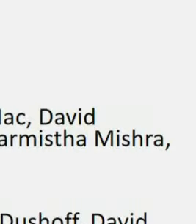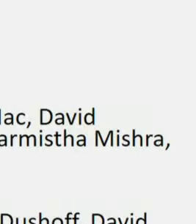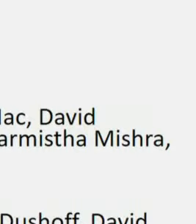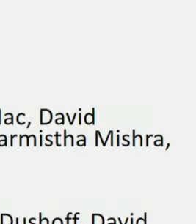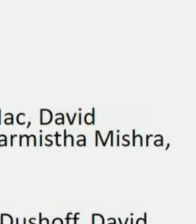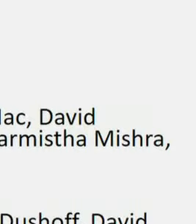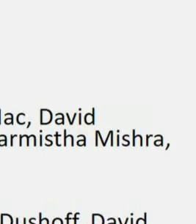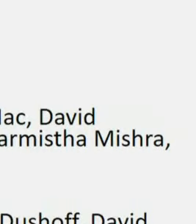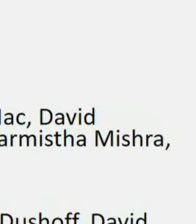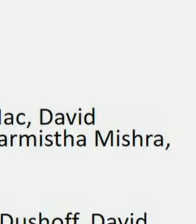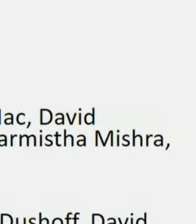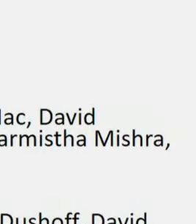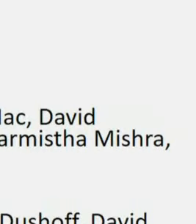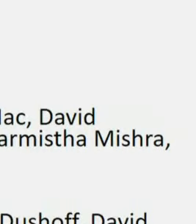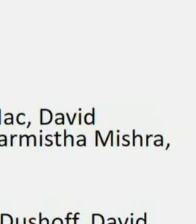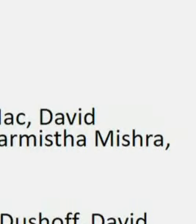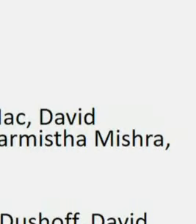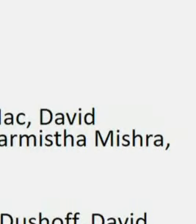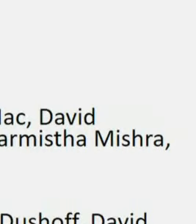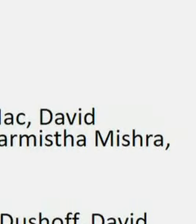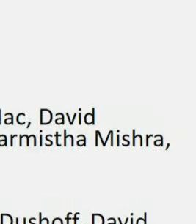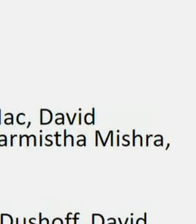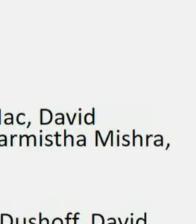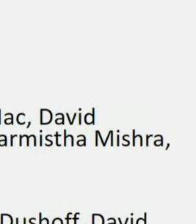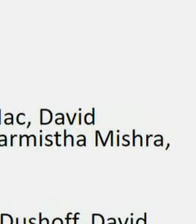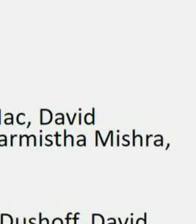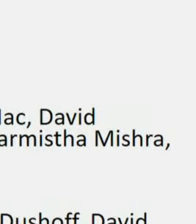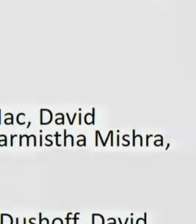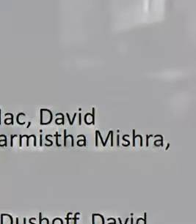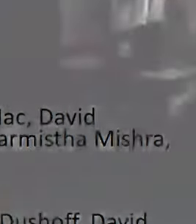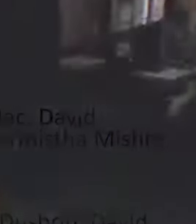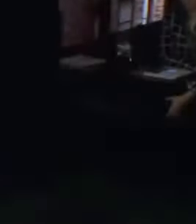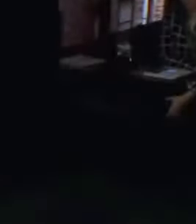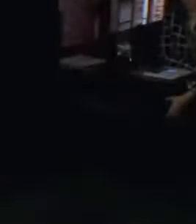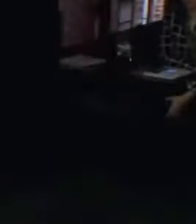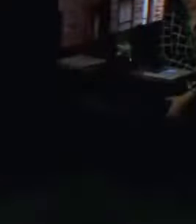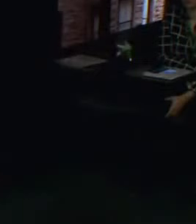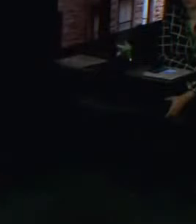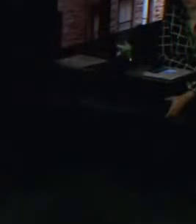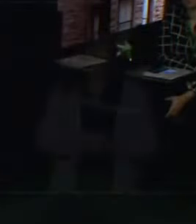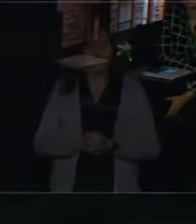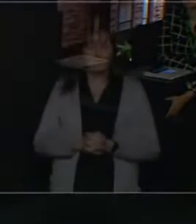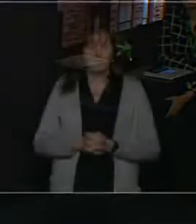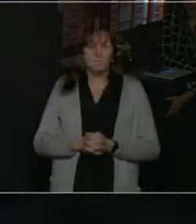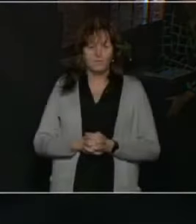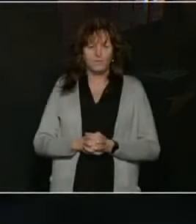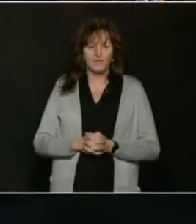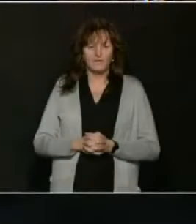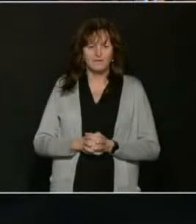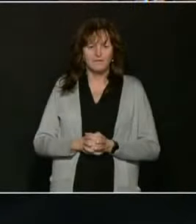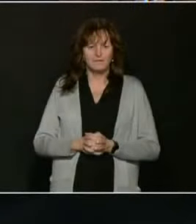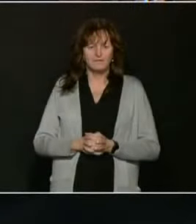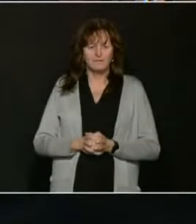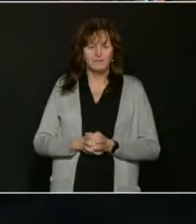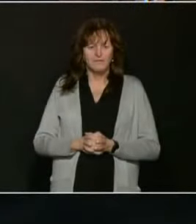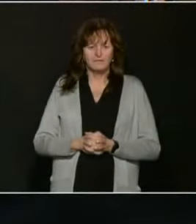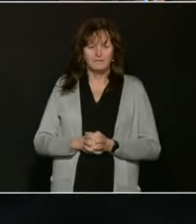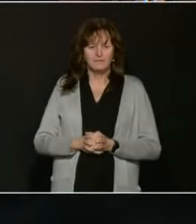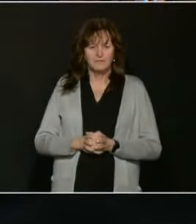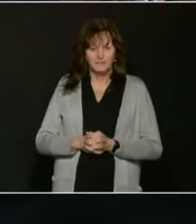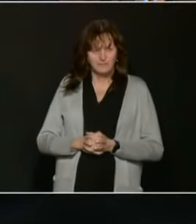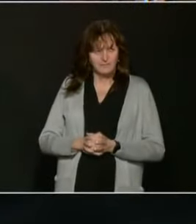several universities across Ontario, different research institutes, and agencies. And with that, Dr. Williams, I'll turn it back to you. Thank you.